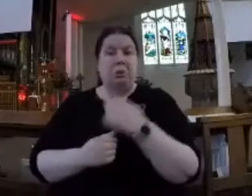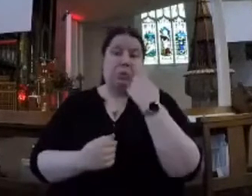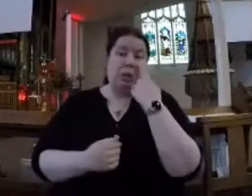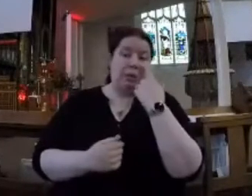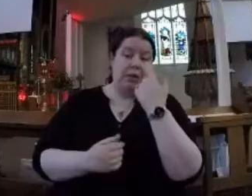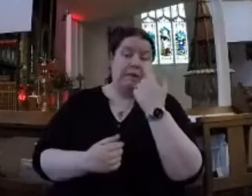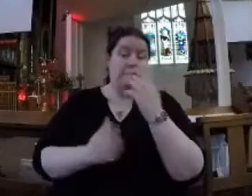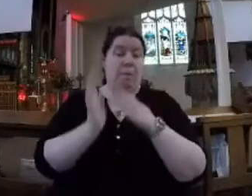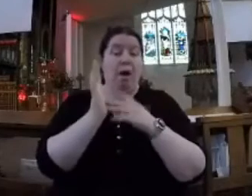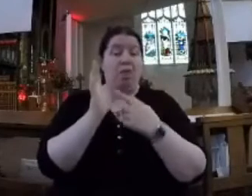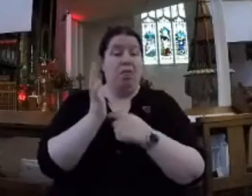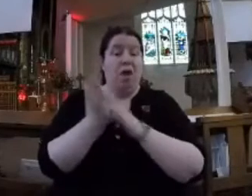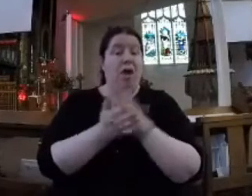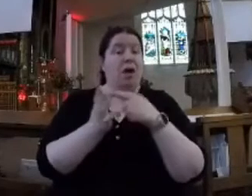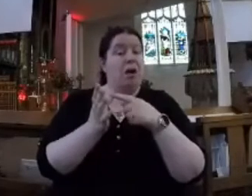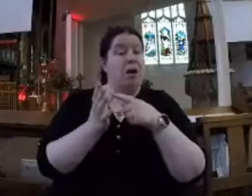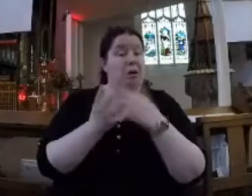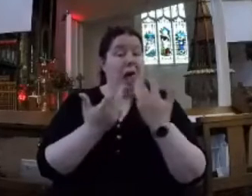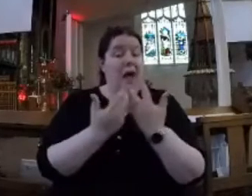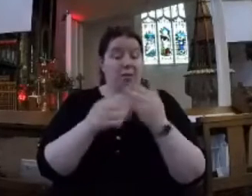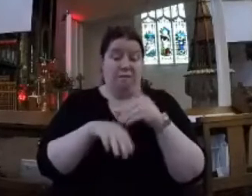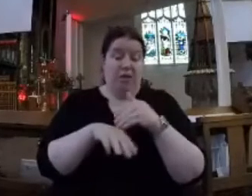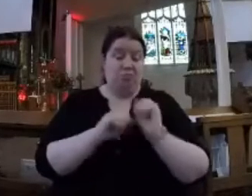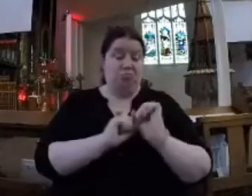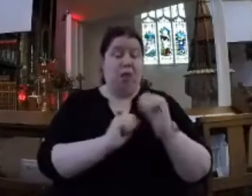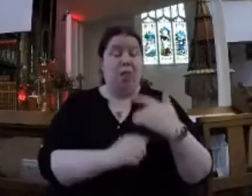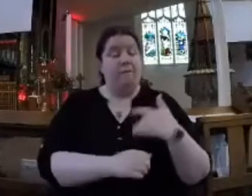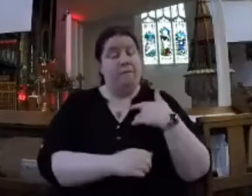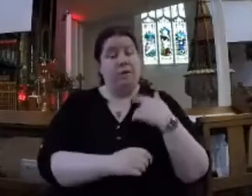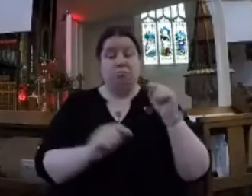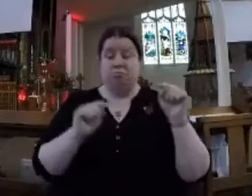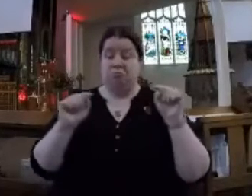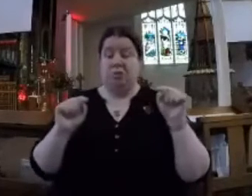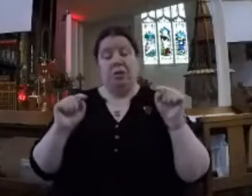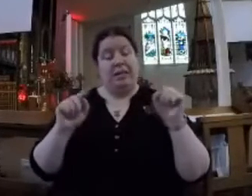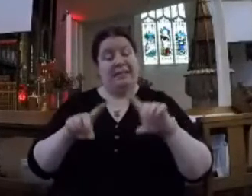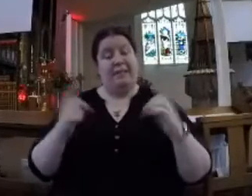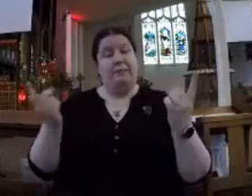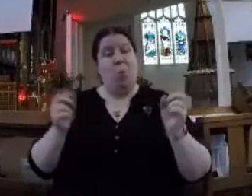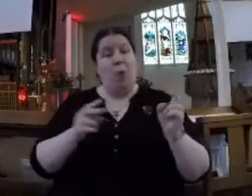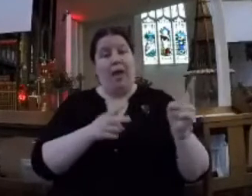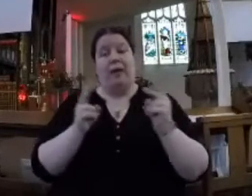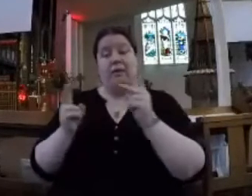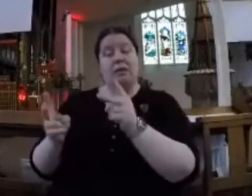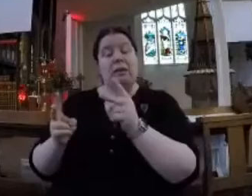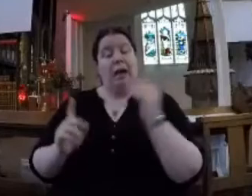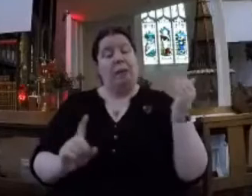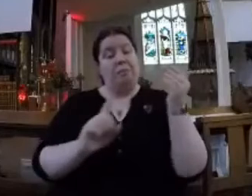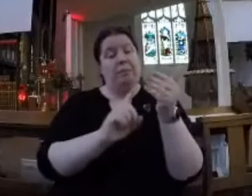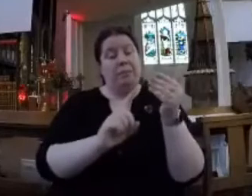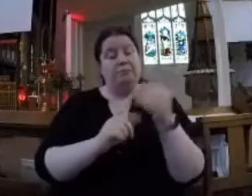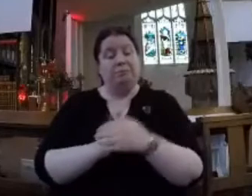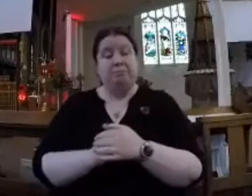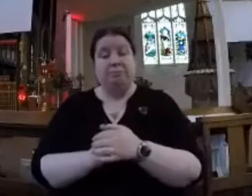of Martha. You see, the difference between a Martha approach and a Mary approach is